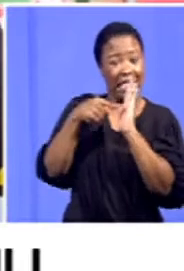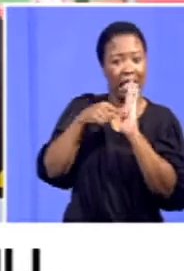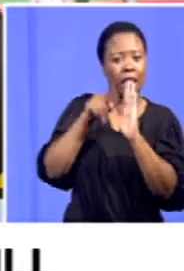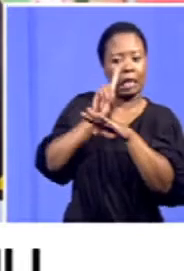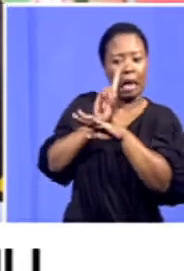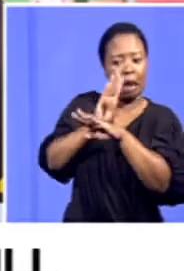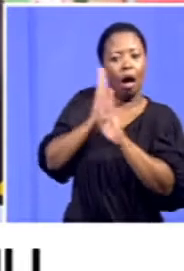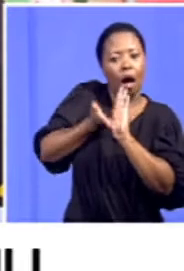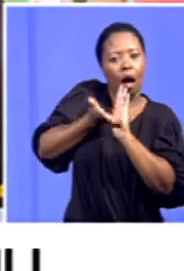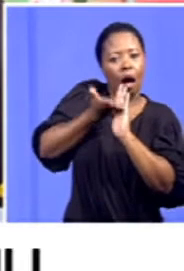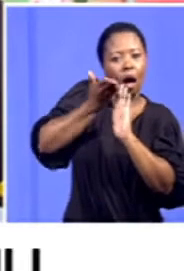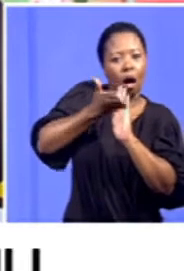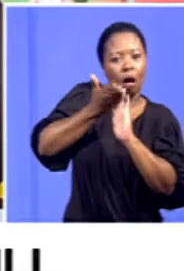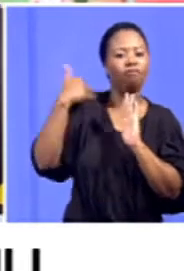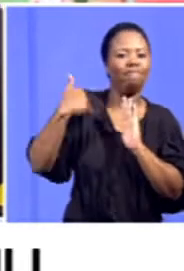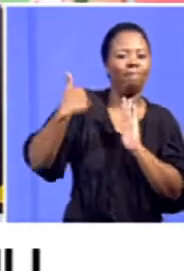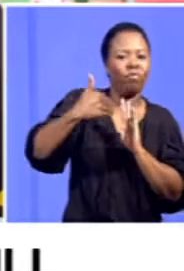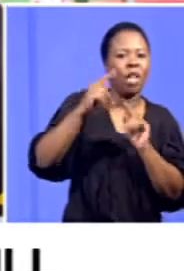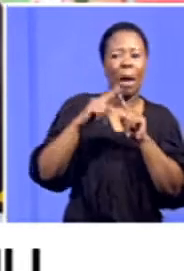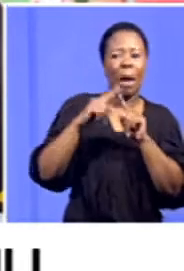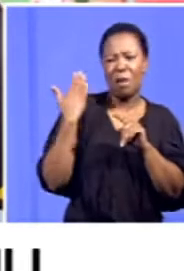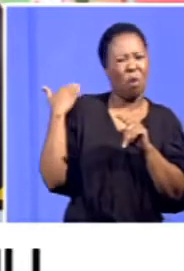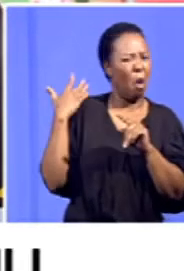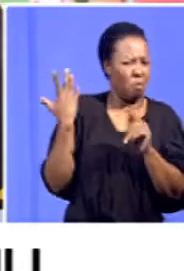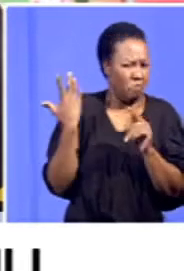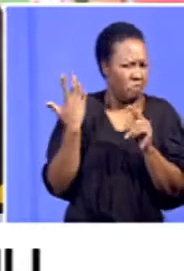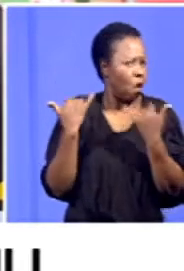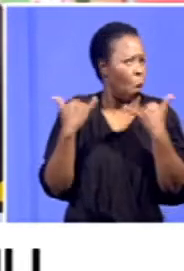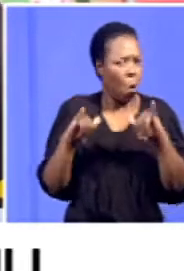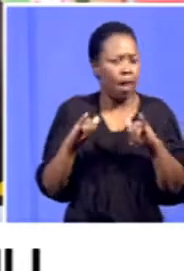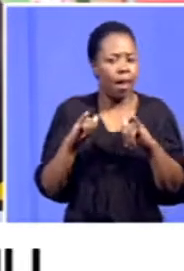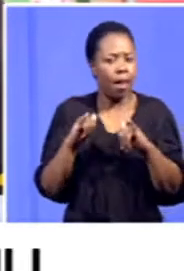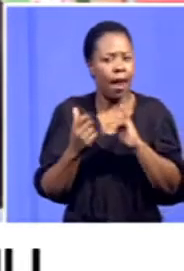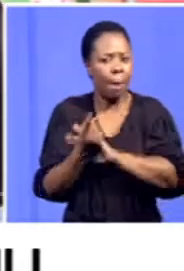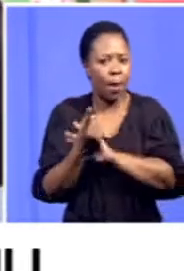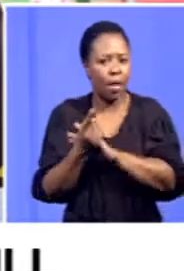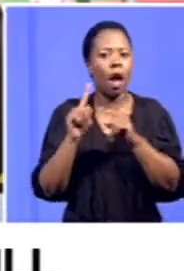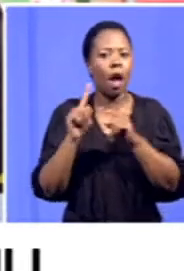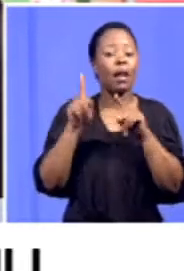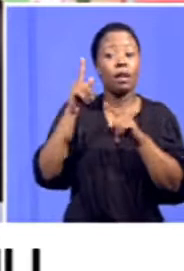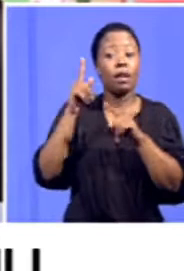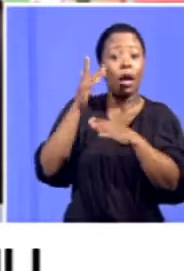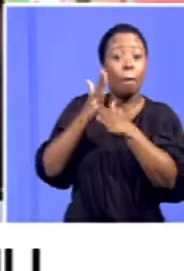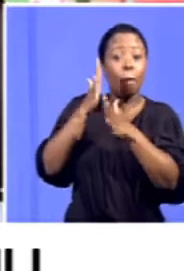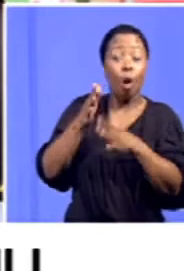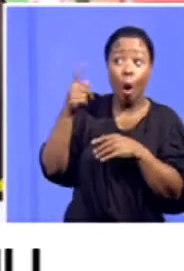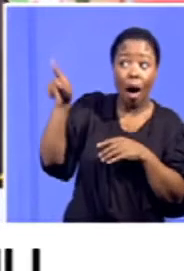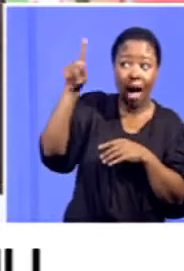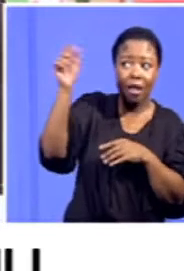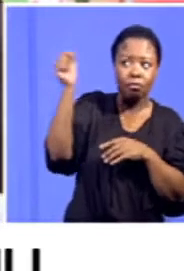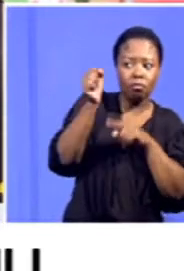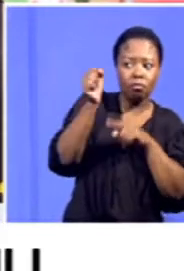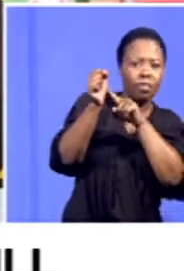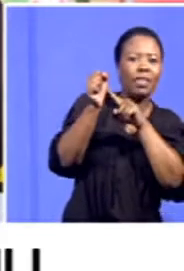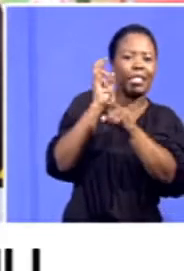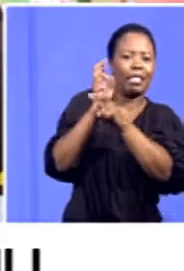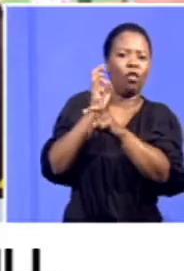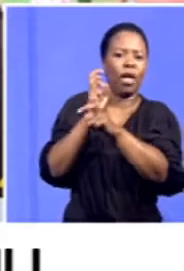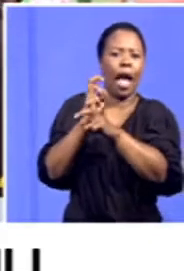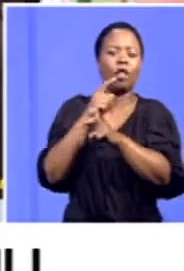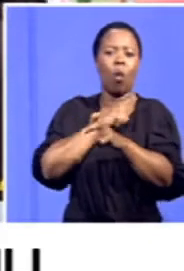been happening. And so it makes it very difficult for employers. But what we're very clear about is that it cannot be that